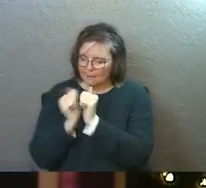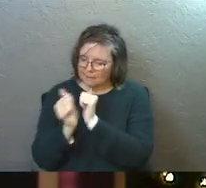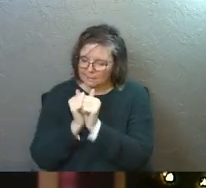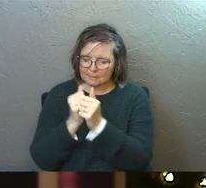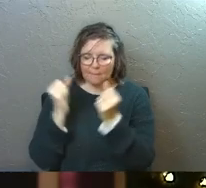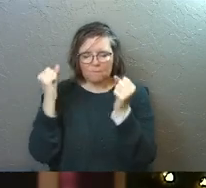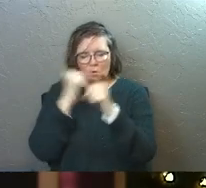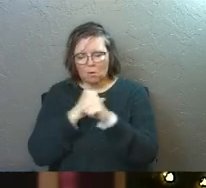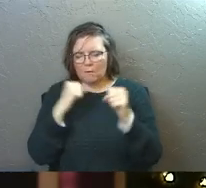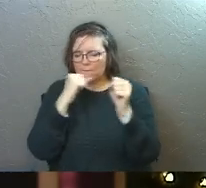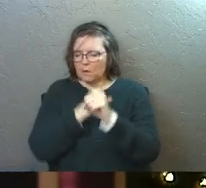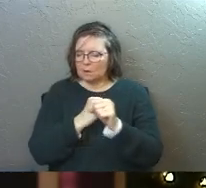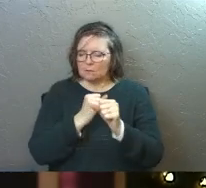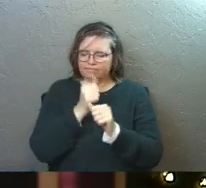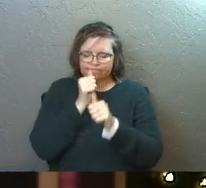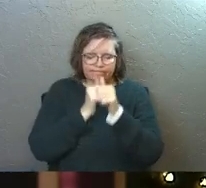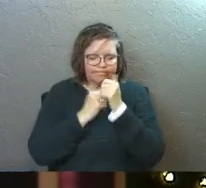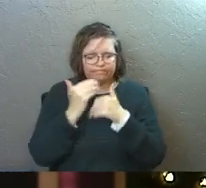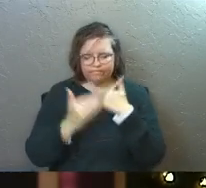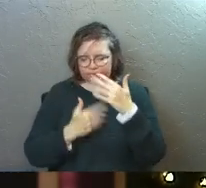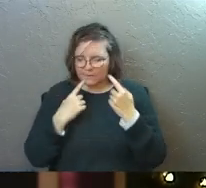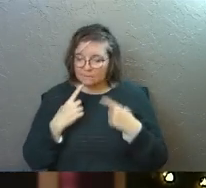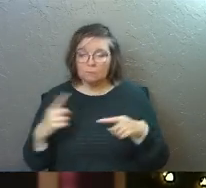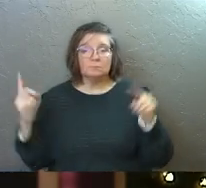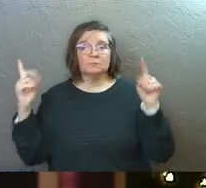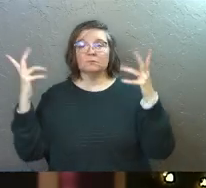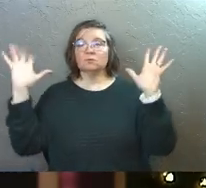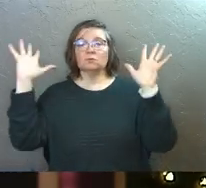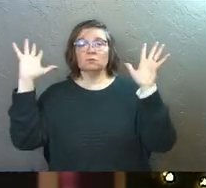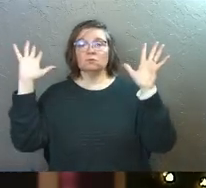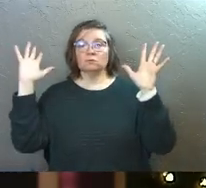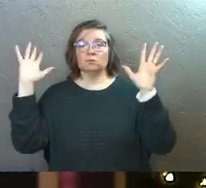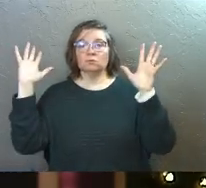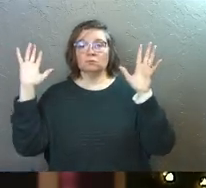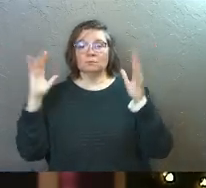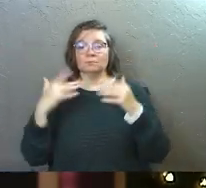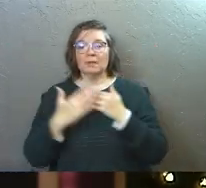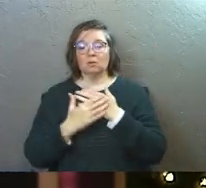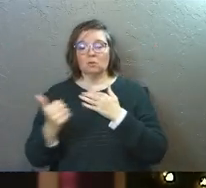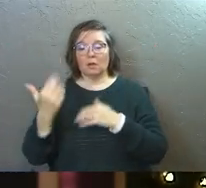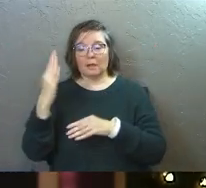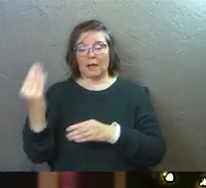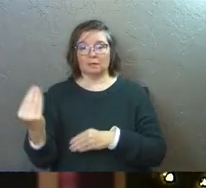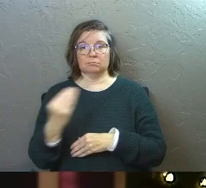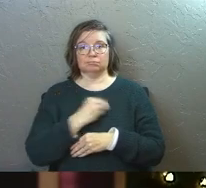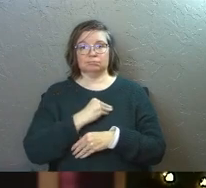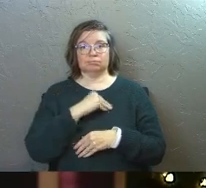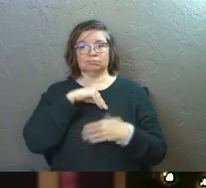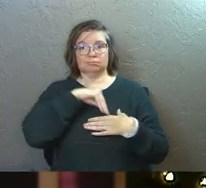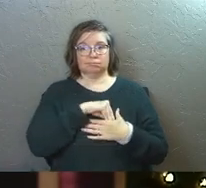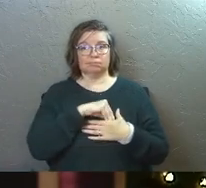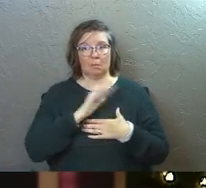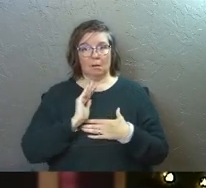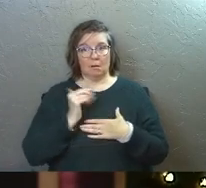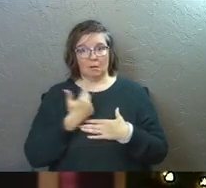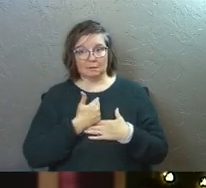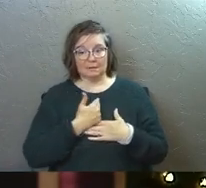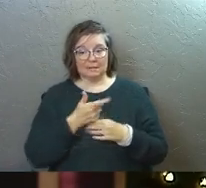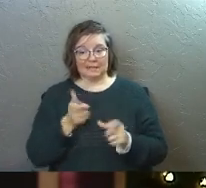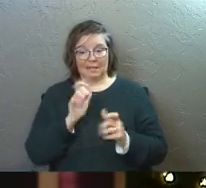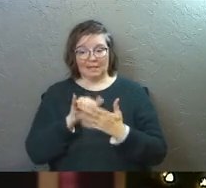I've fought the fight, the good fight, and I have done it. It's a calling that God has placed on all of us to get to that